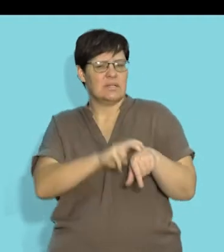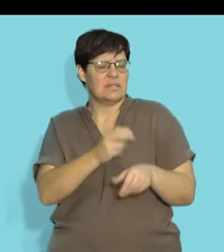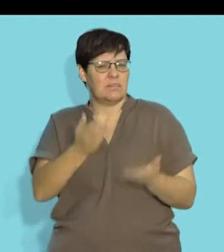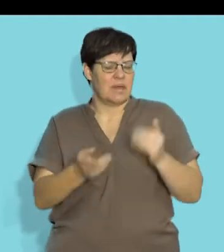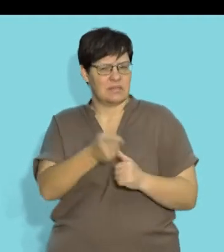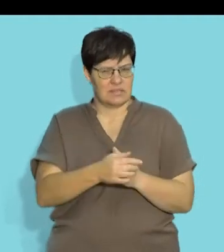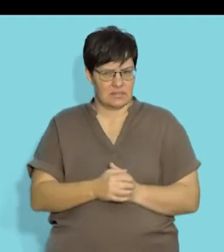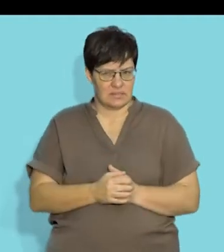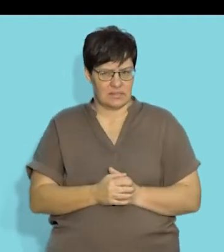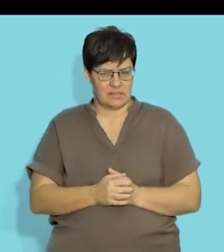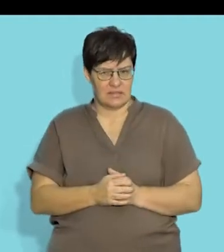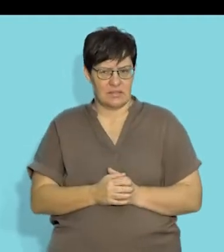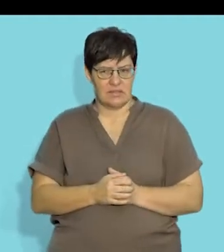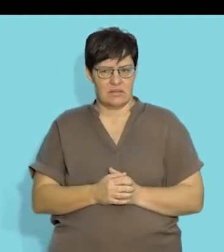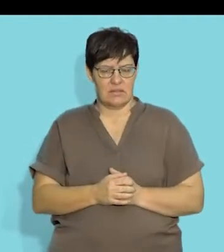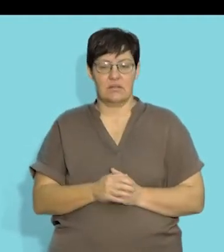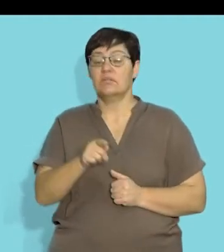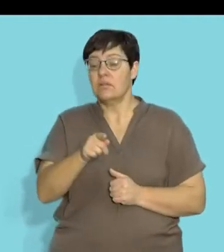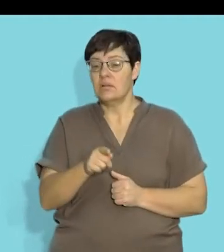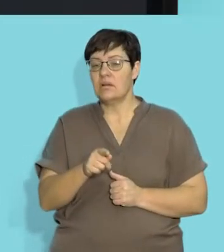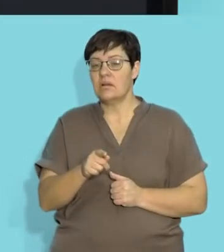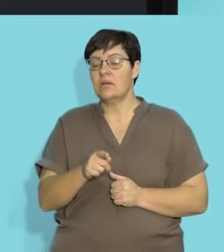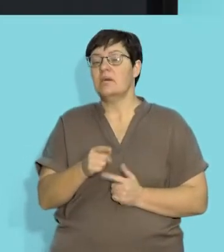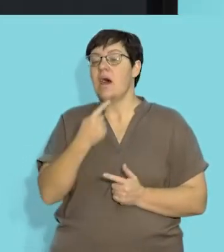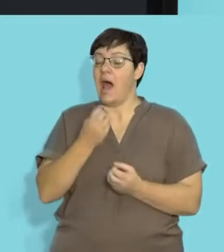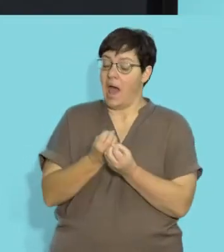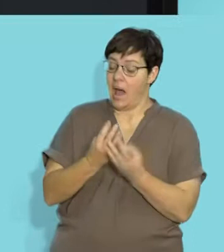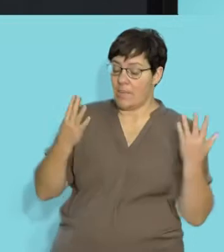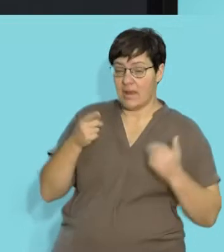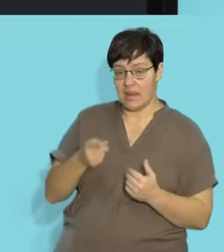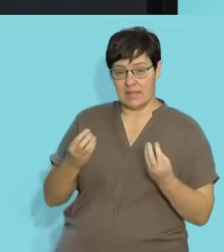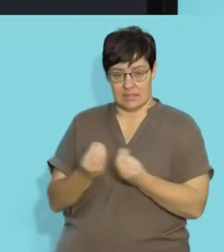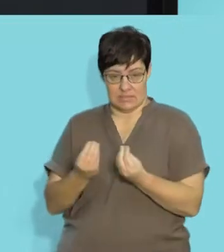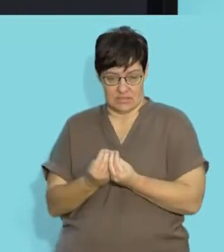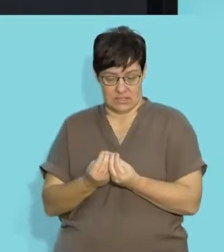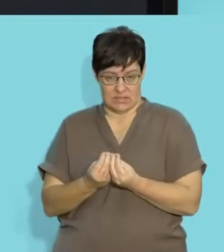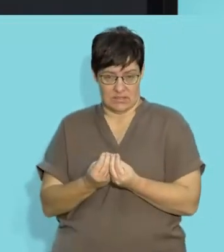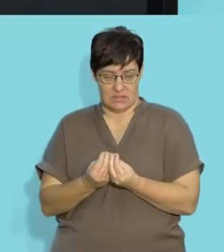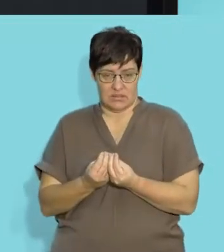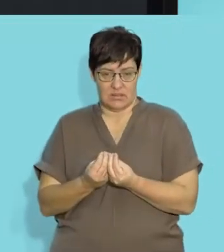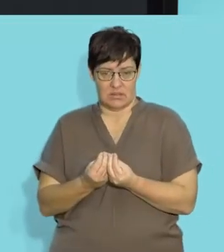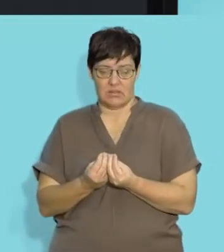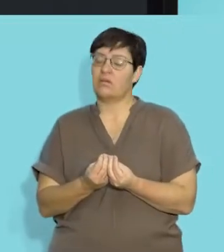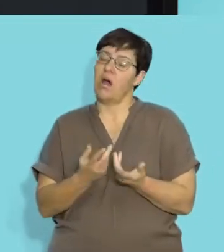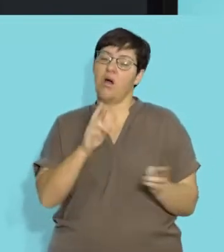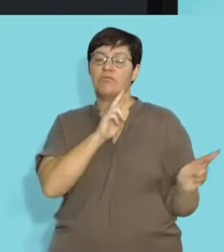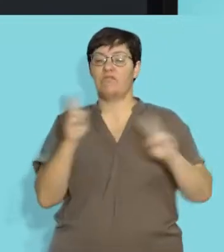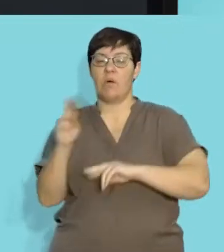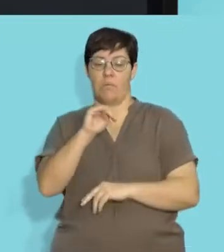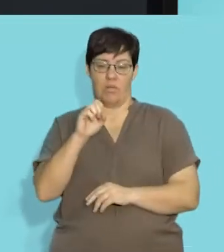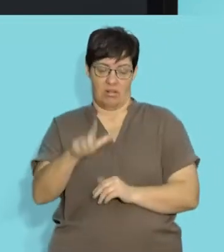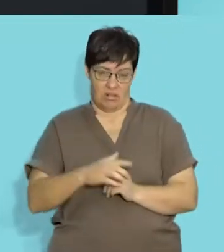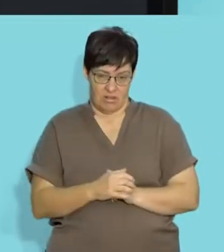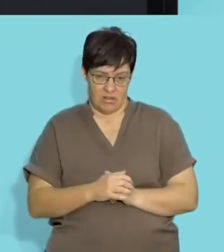for us to actually talk about the quantity of substance, we always refer to the mole,